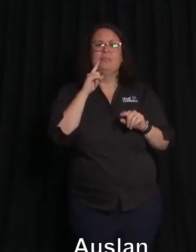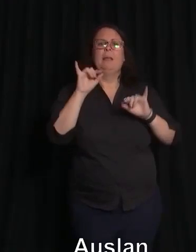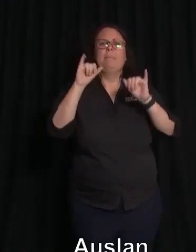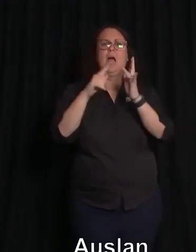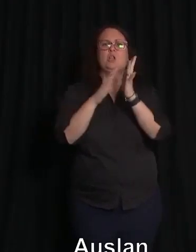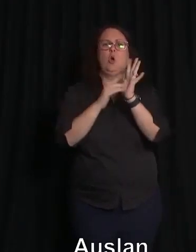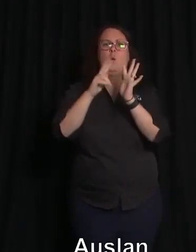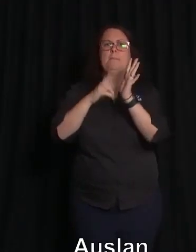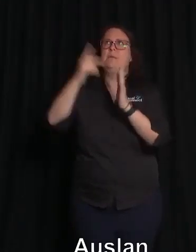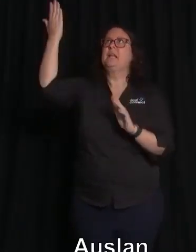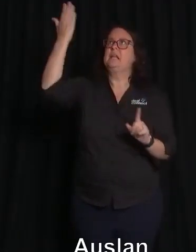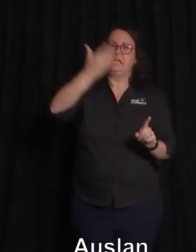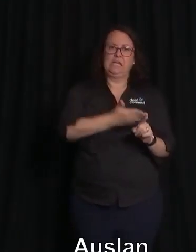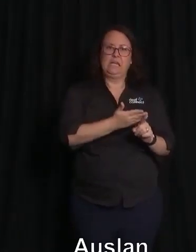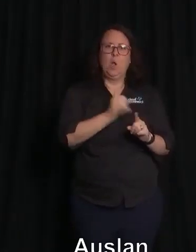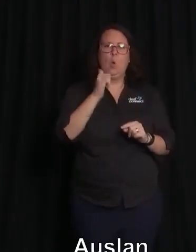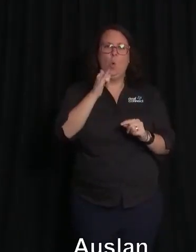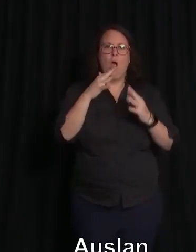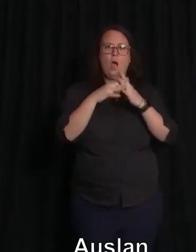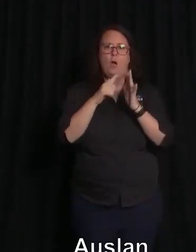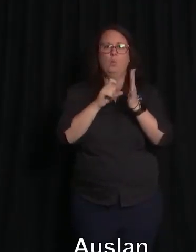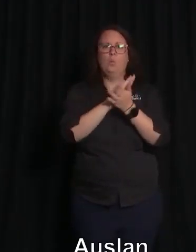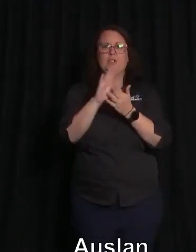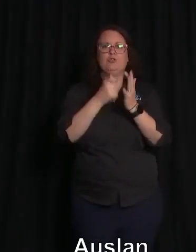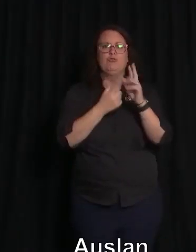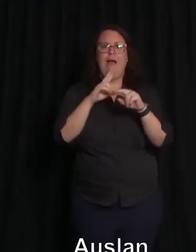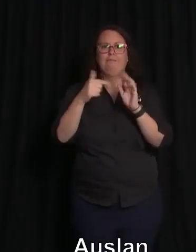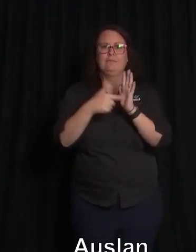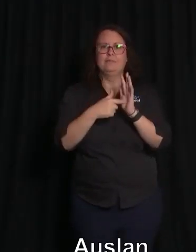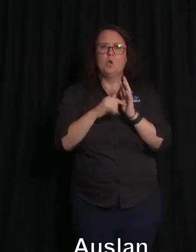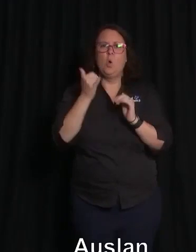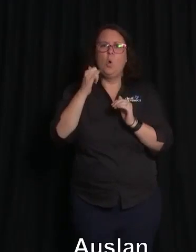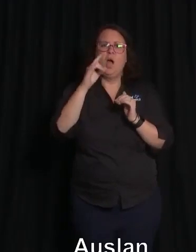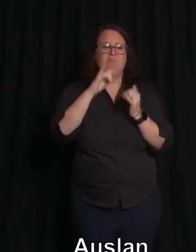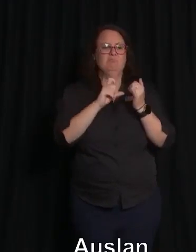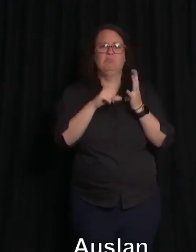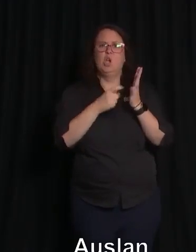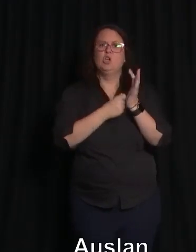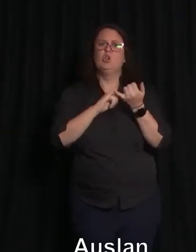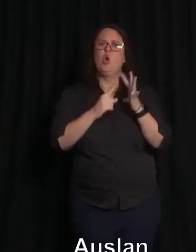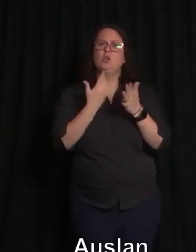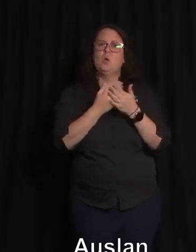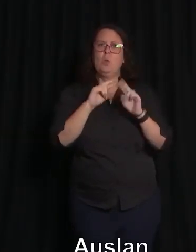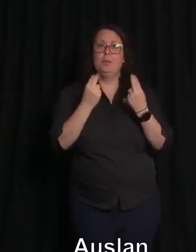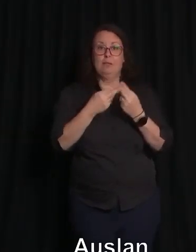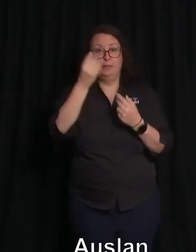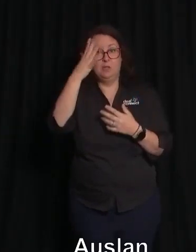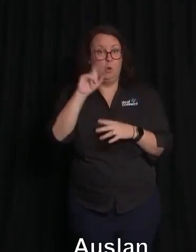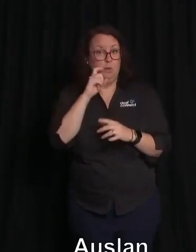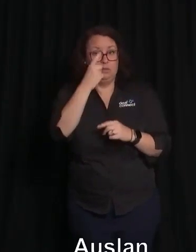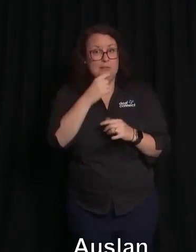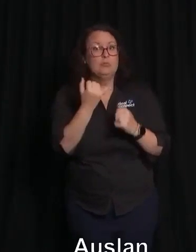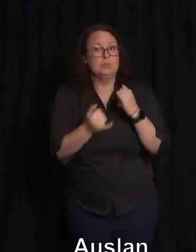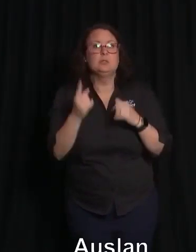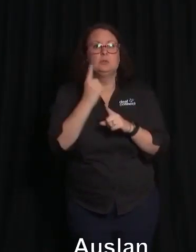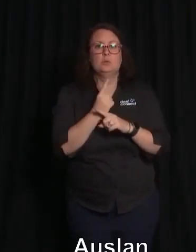omen, or this is witchcraft, or there is a curse on the family. And things that trigger warning that they would